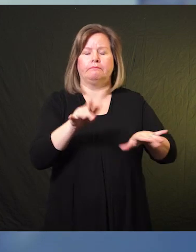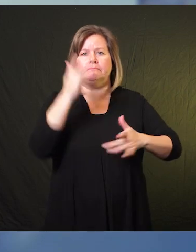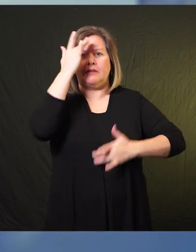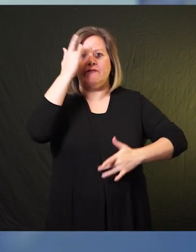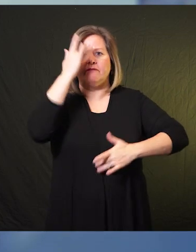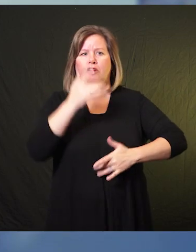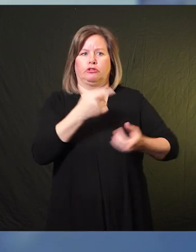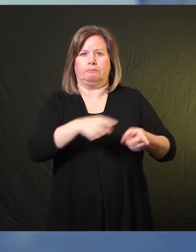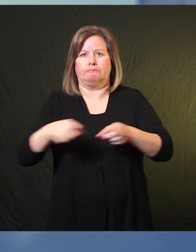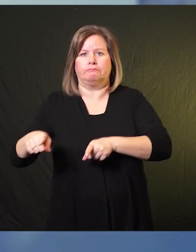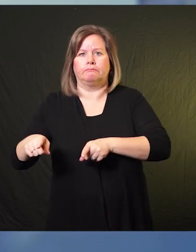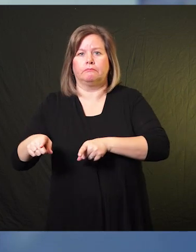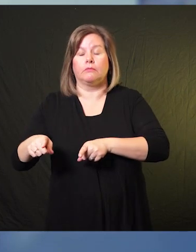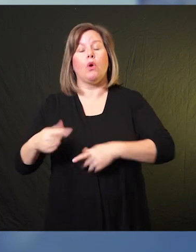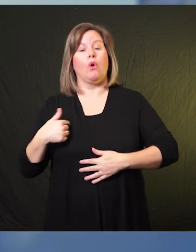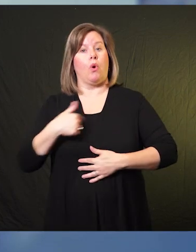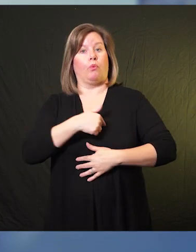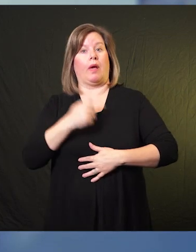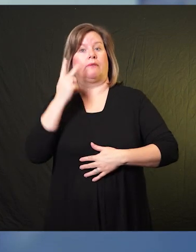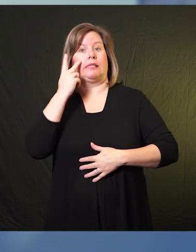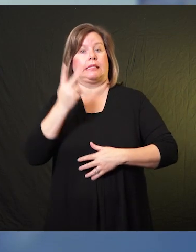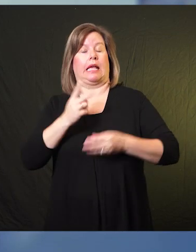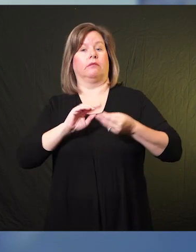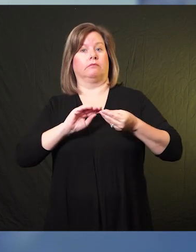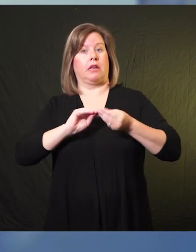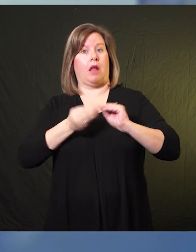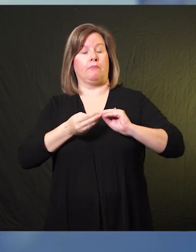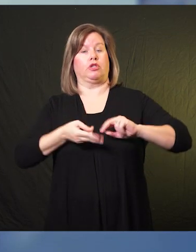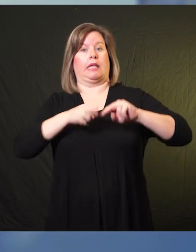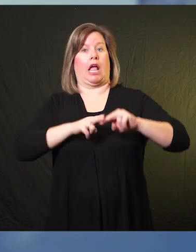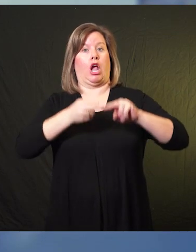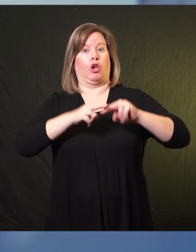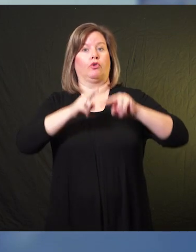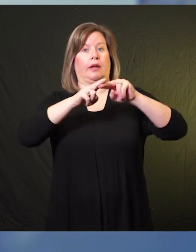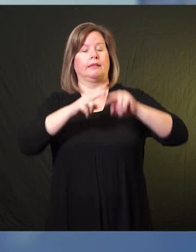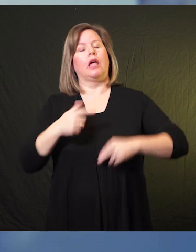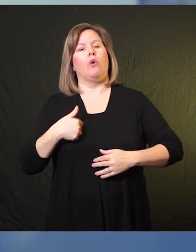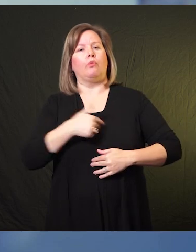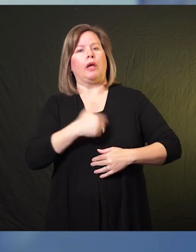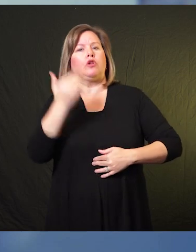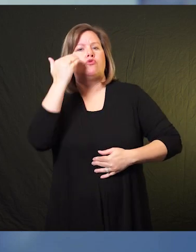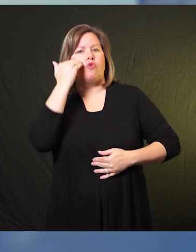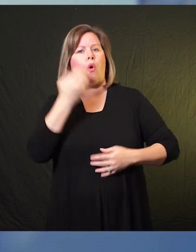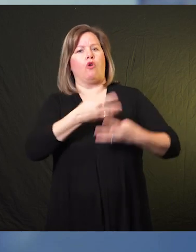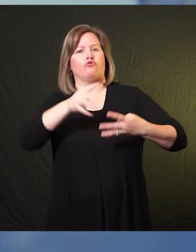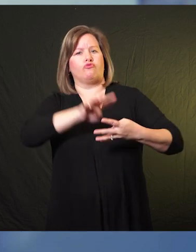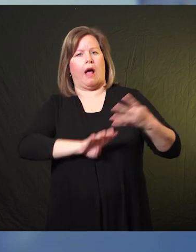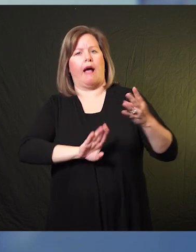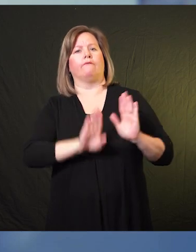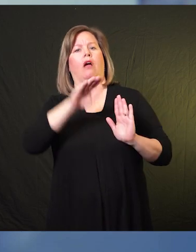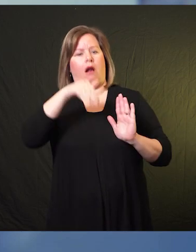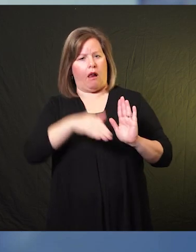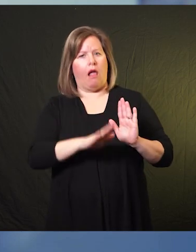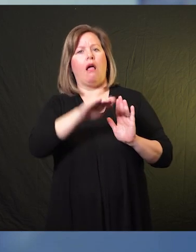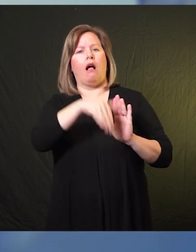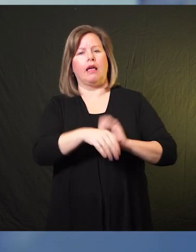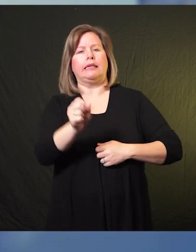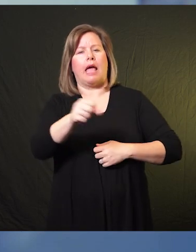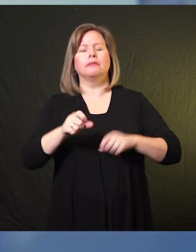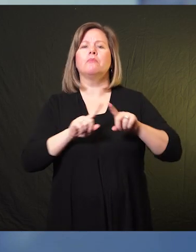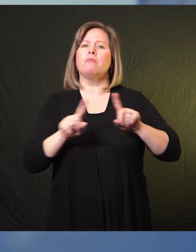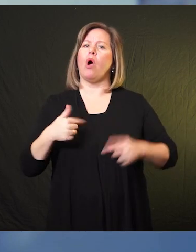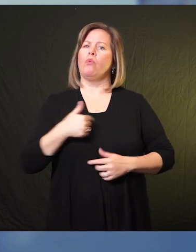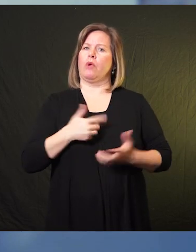that's intentional. You've seen our numbers increase. We're not worried so much about a line graph and the way a line graph looks. I'm much more worried